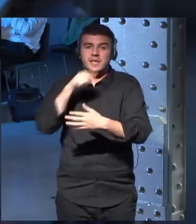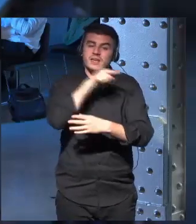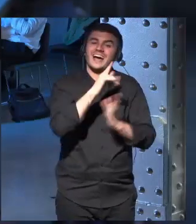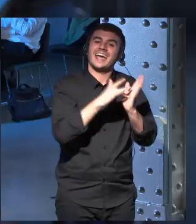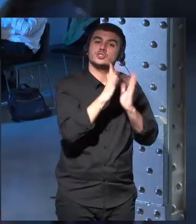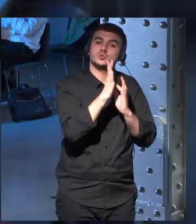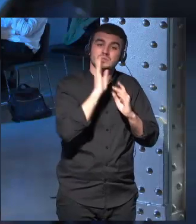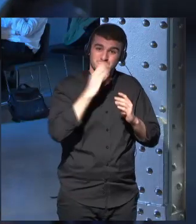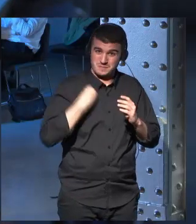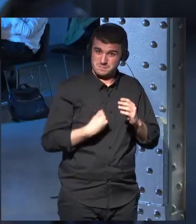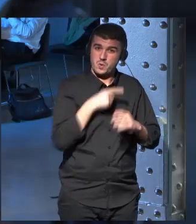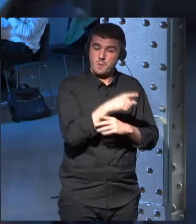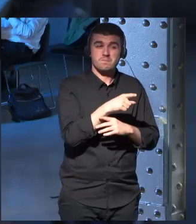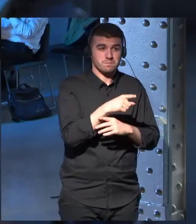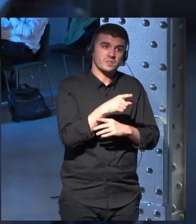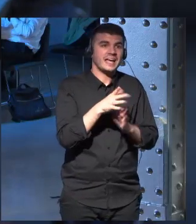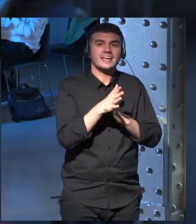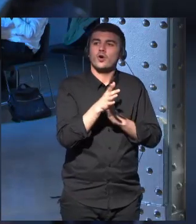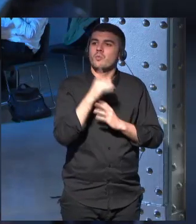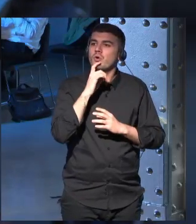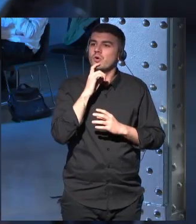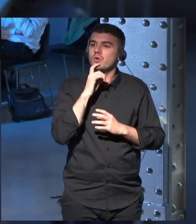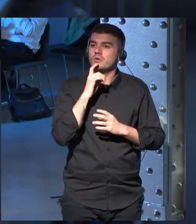being brought up in a Christian culture.